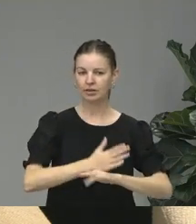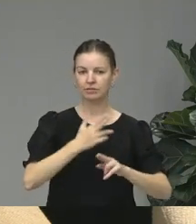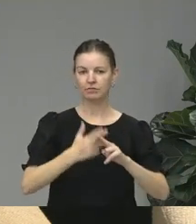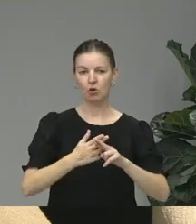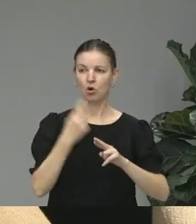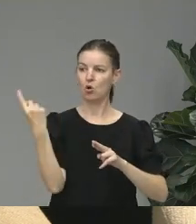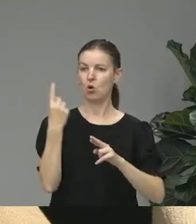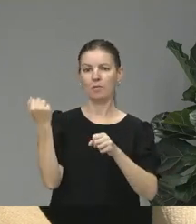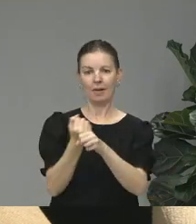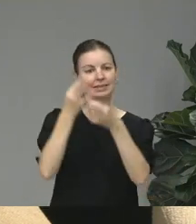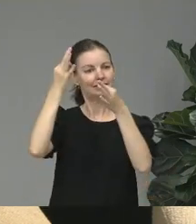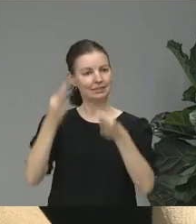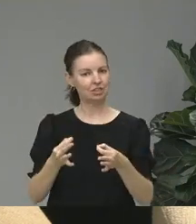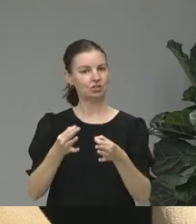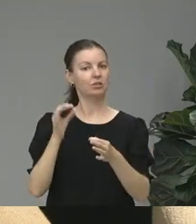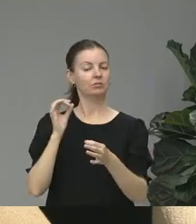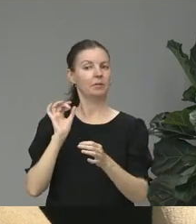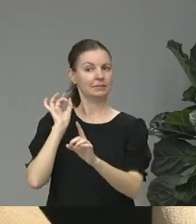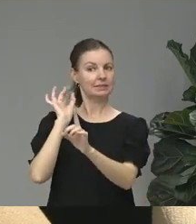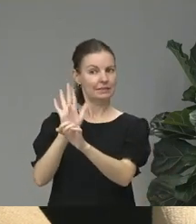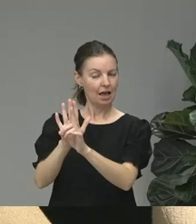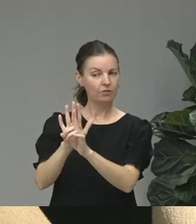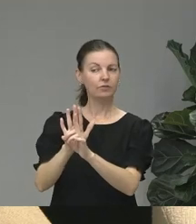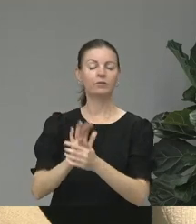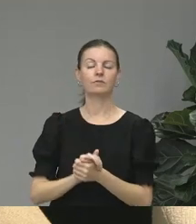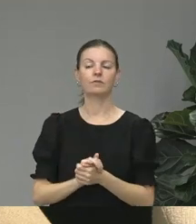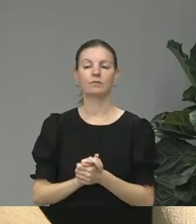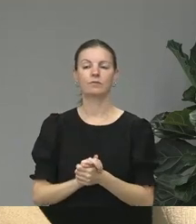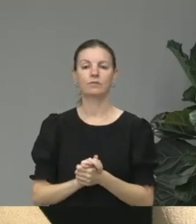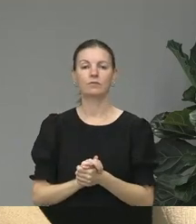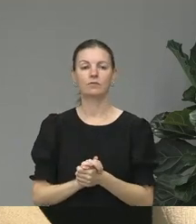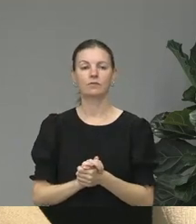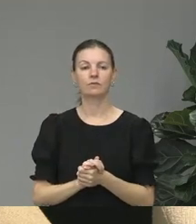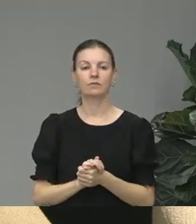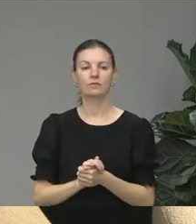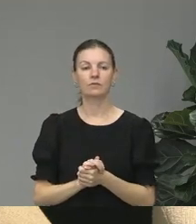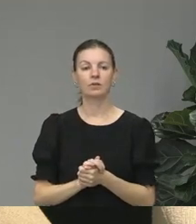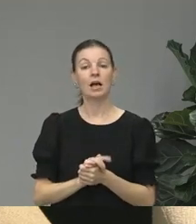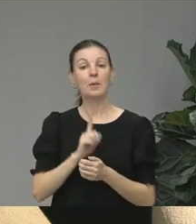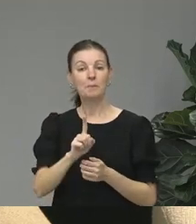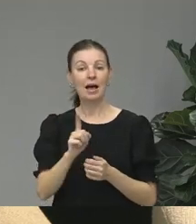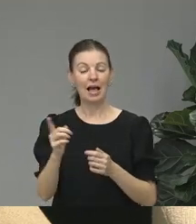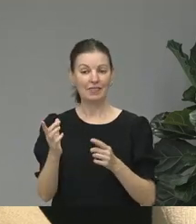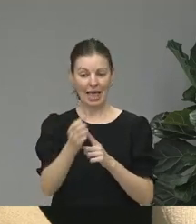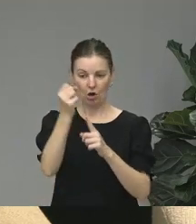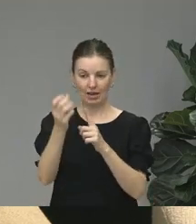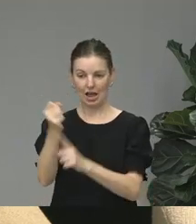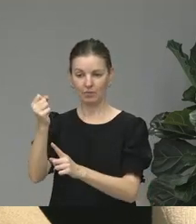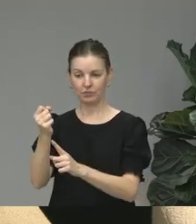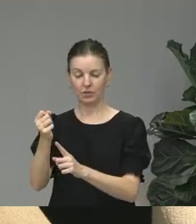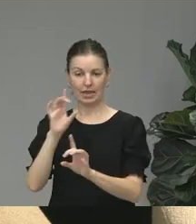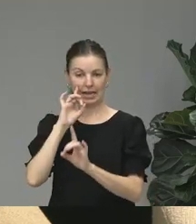makers themselves, ordinary sort of all sorts of areas. But it's really the outcomes that become most clear is where